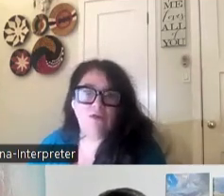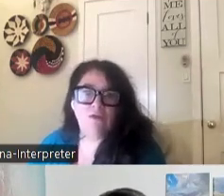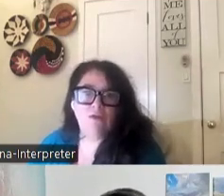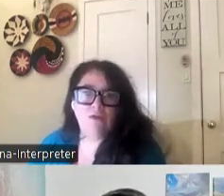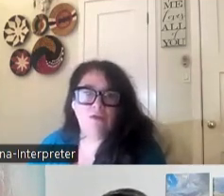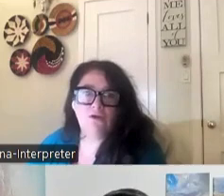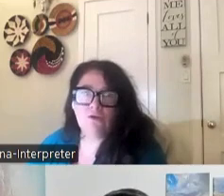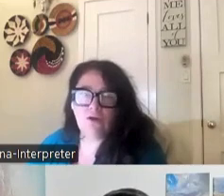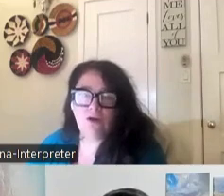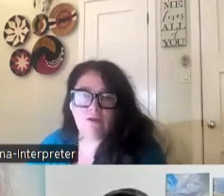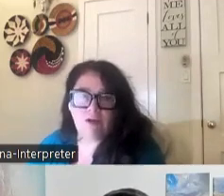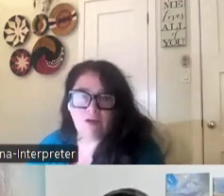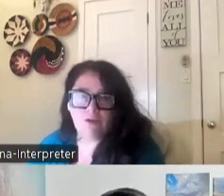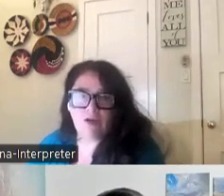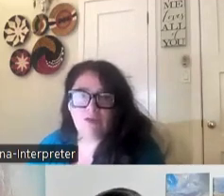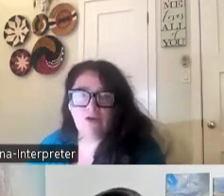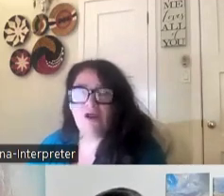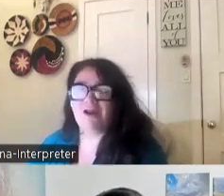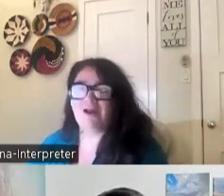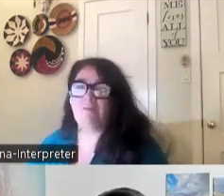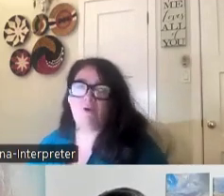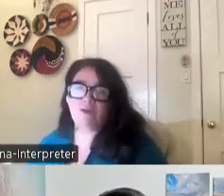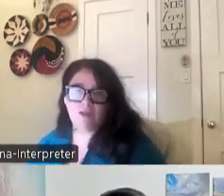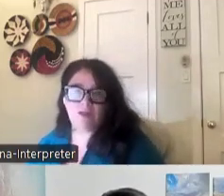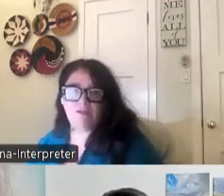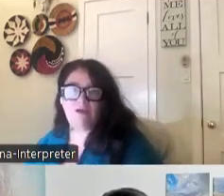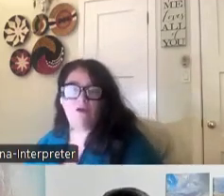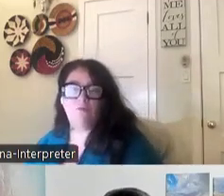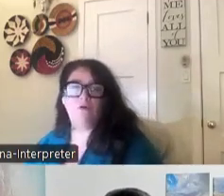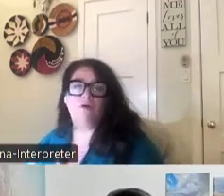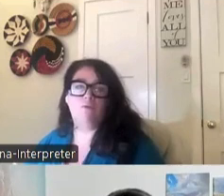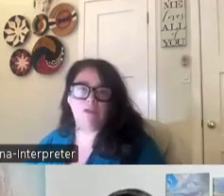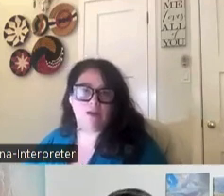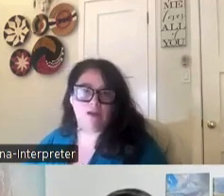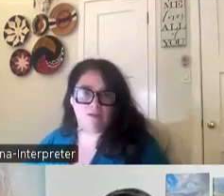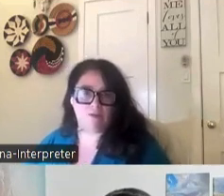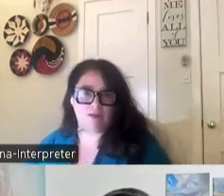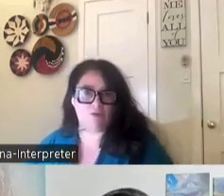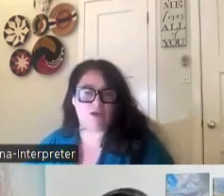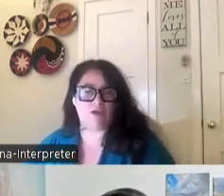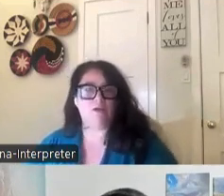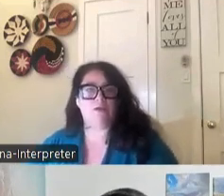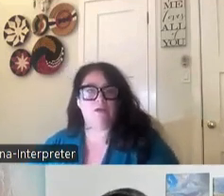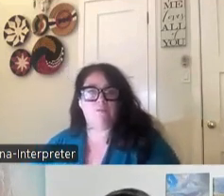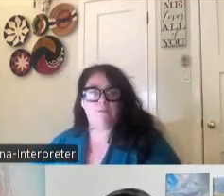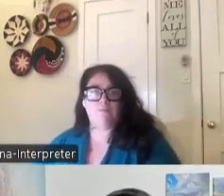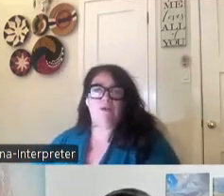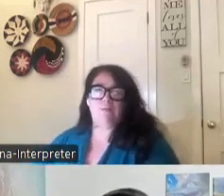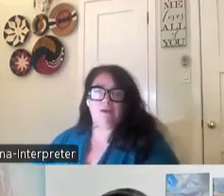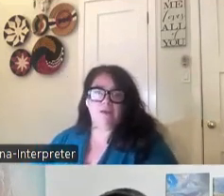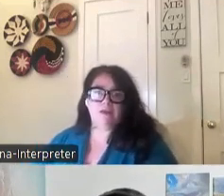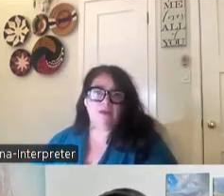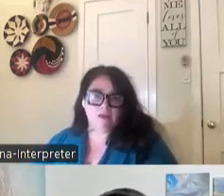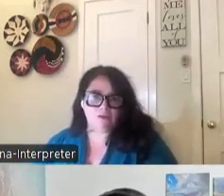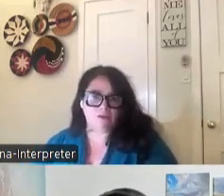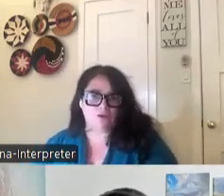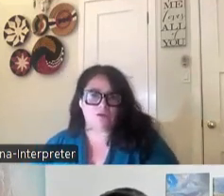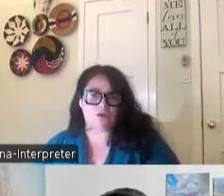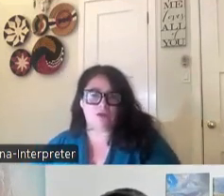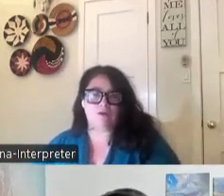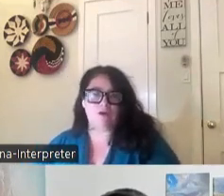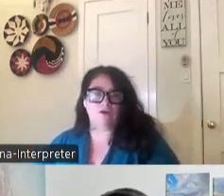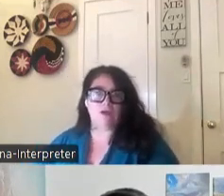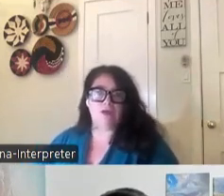in response to that increase in temperature, partly because the warming is not uniform in space or time. So there are